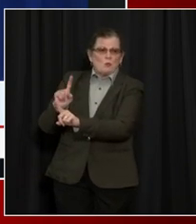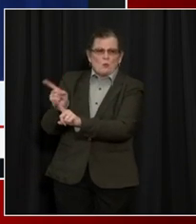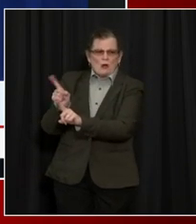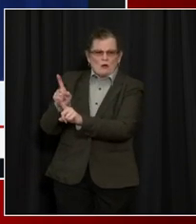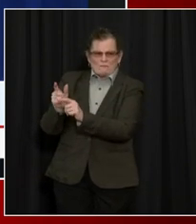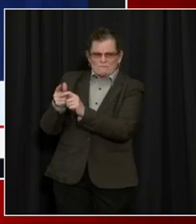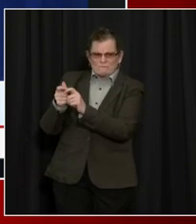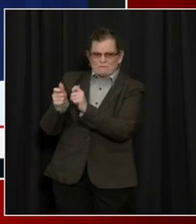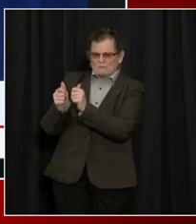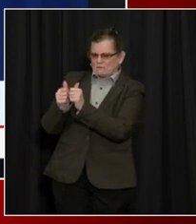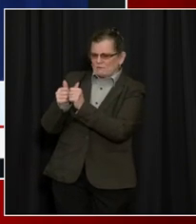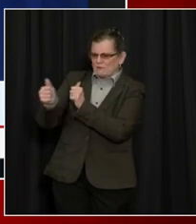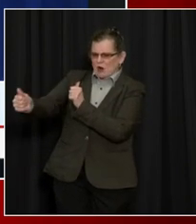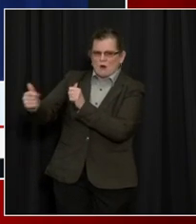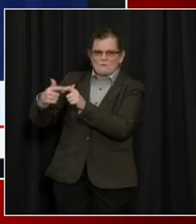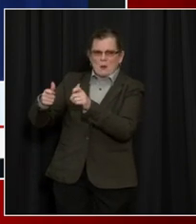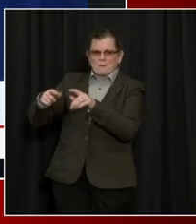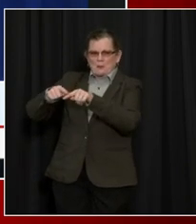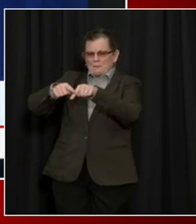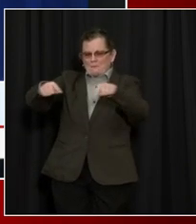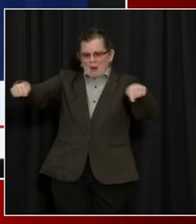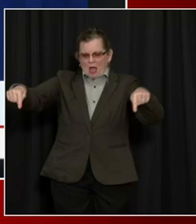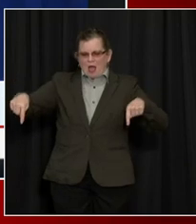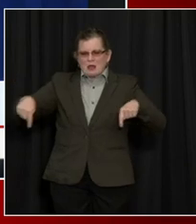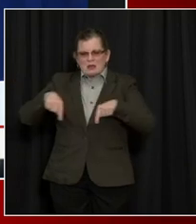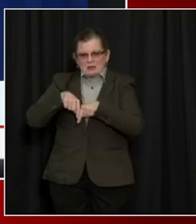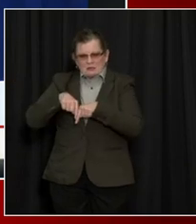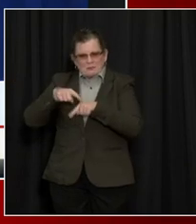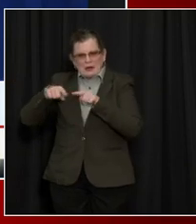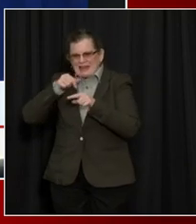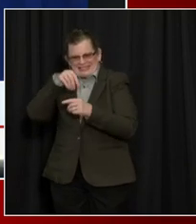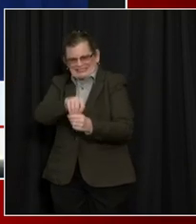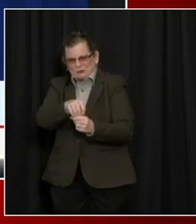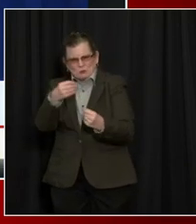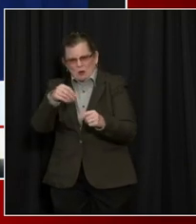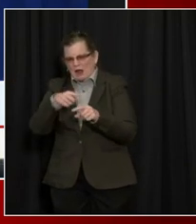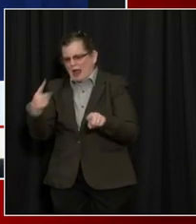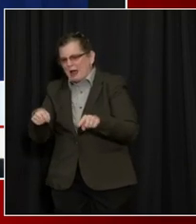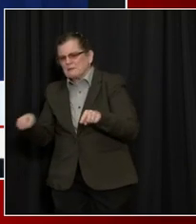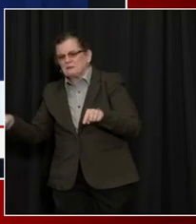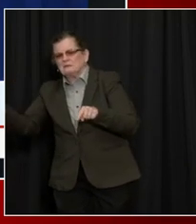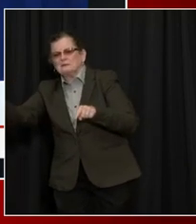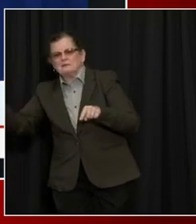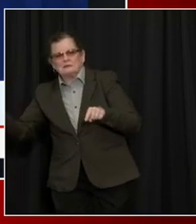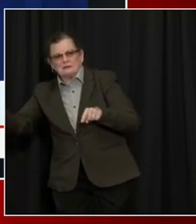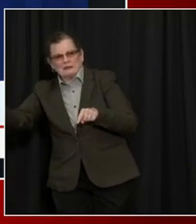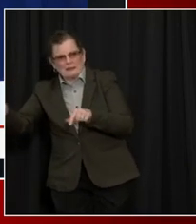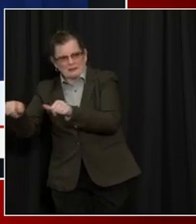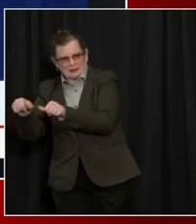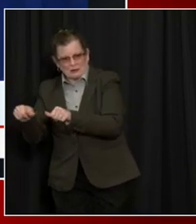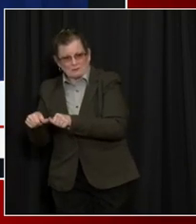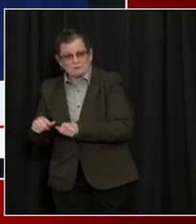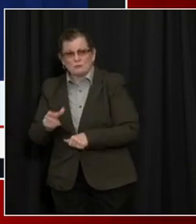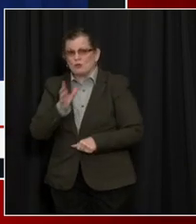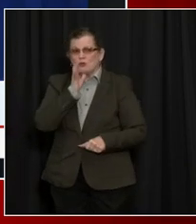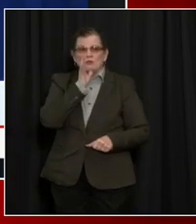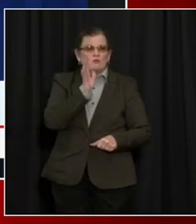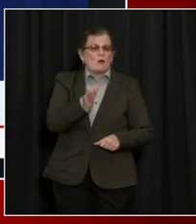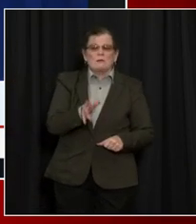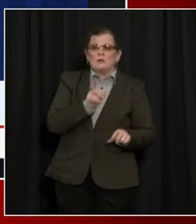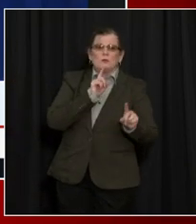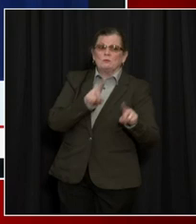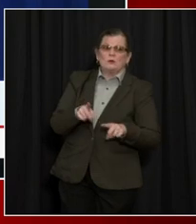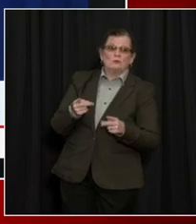believe that the decedent, Ms. Lucas, was responding because one of her grandchildren was involved in that dispute. So